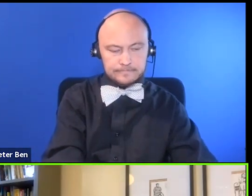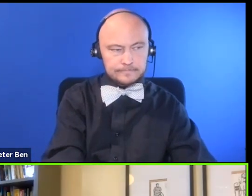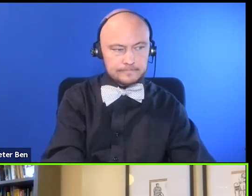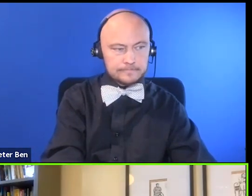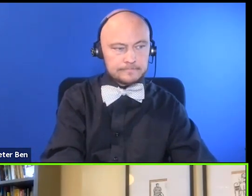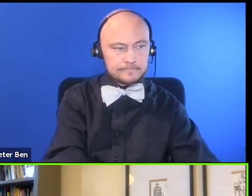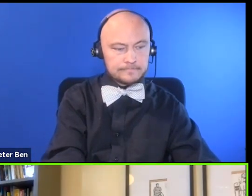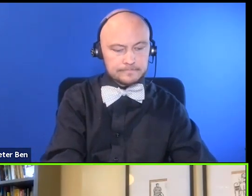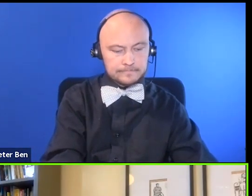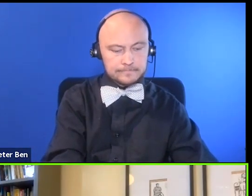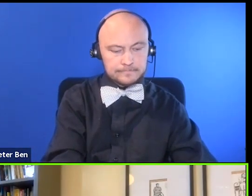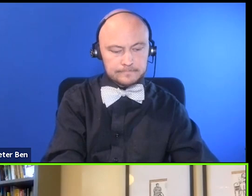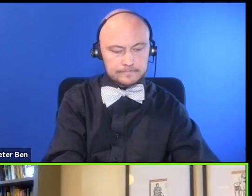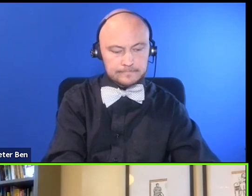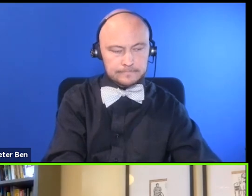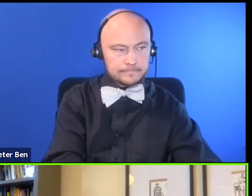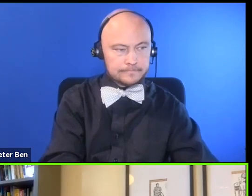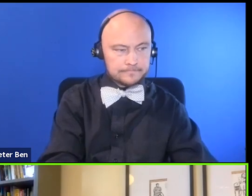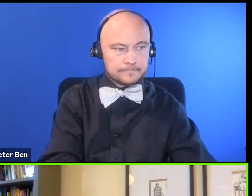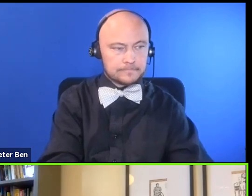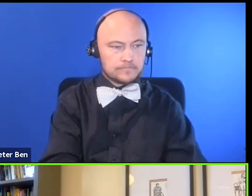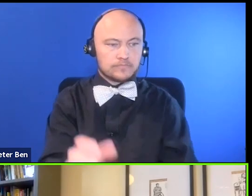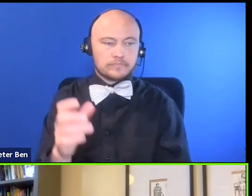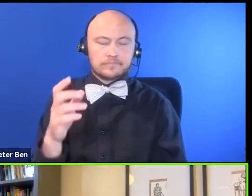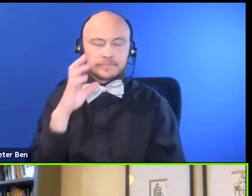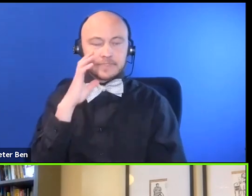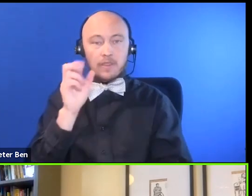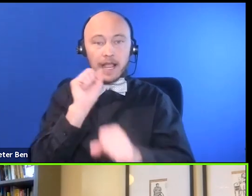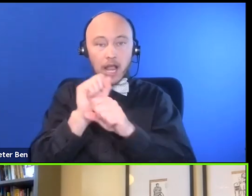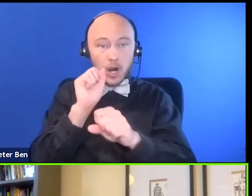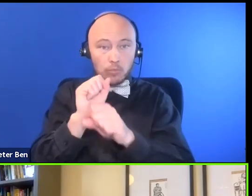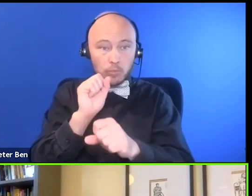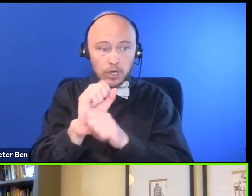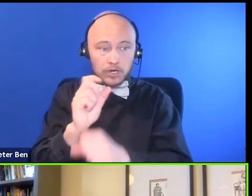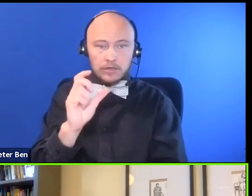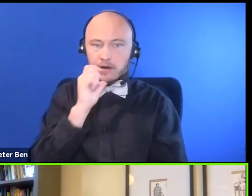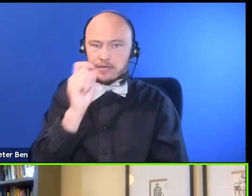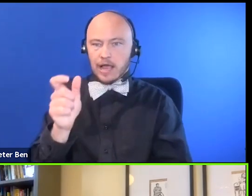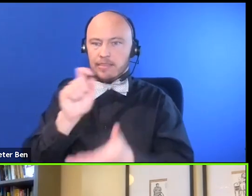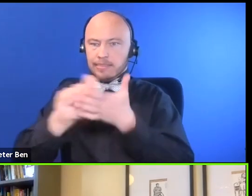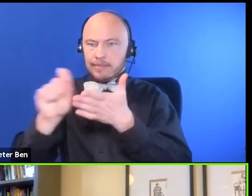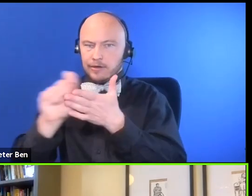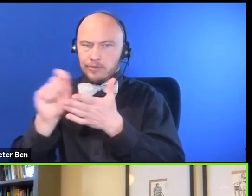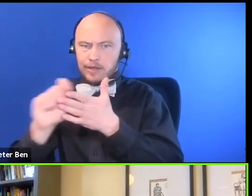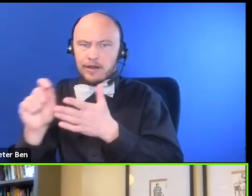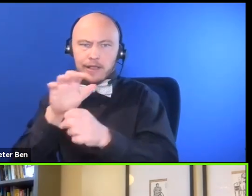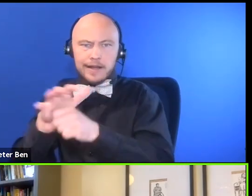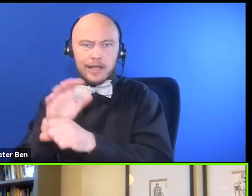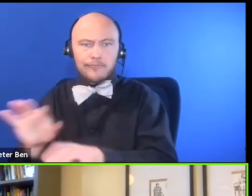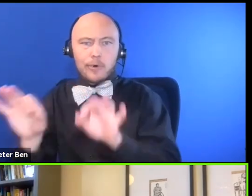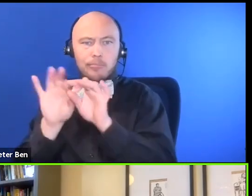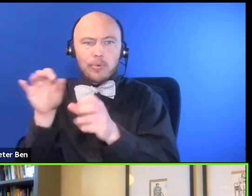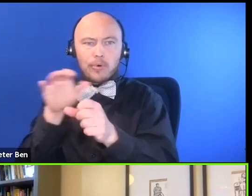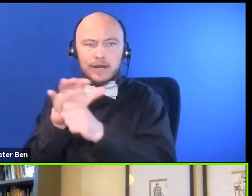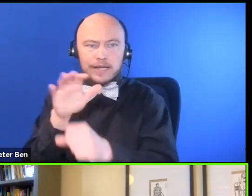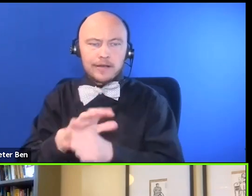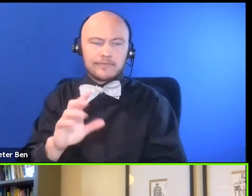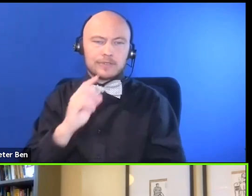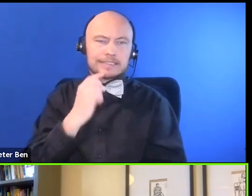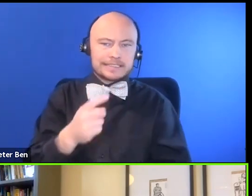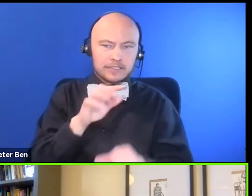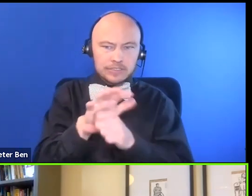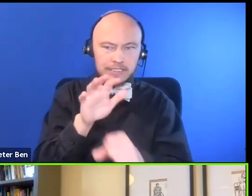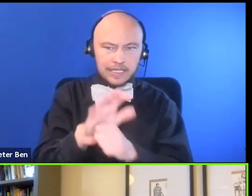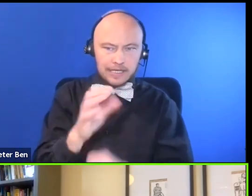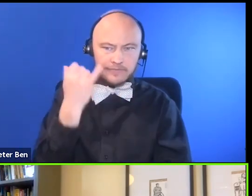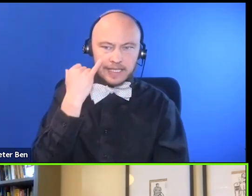somehow our works are not literary enough or important enough or significant enough if there